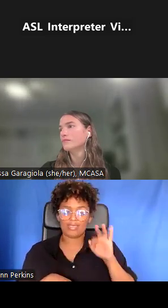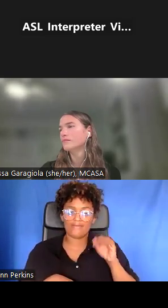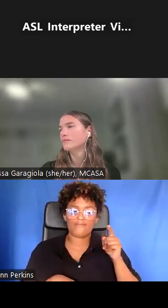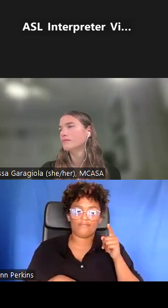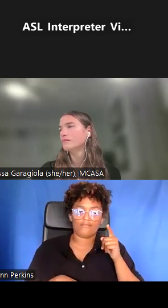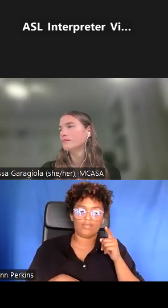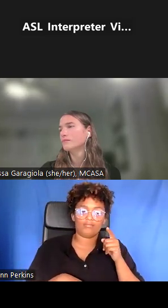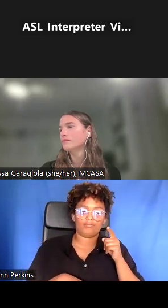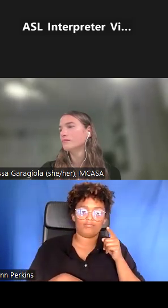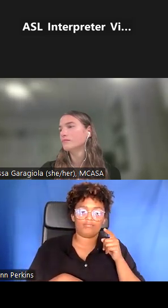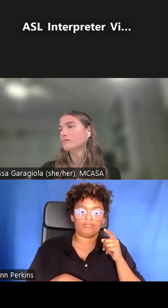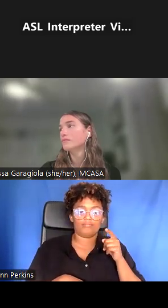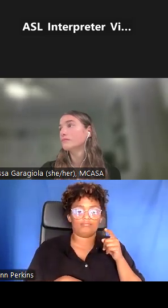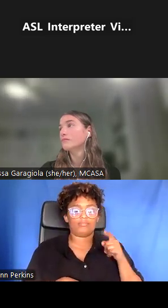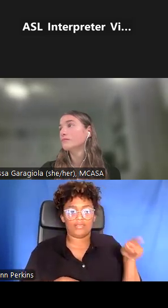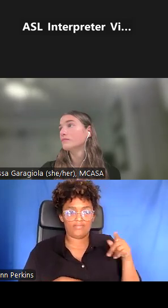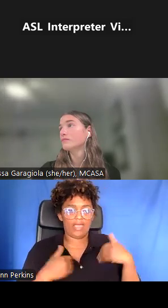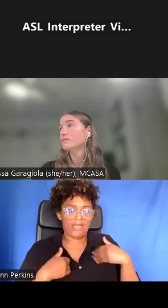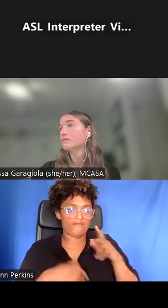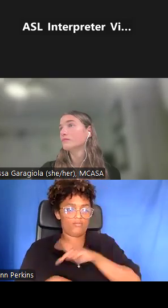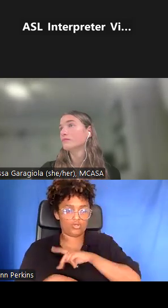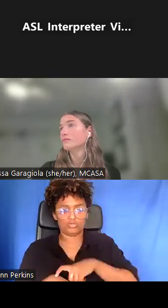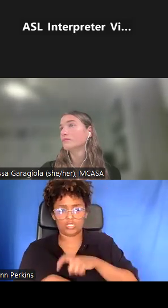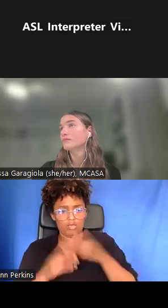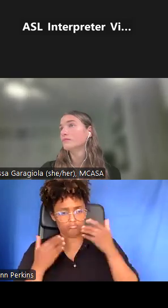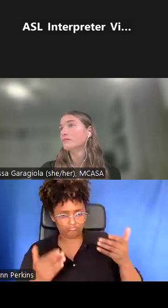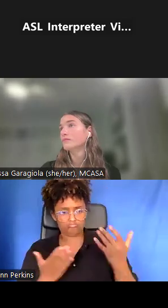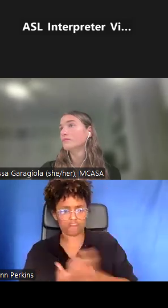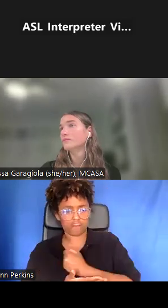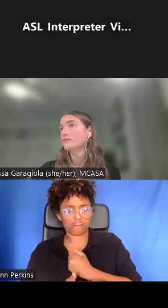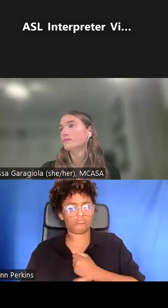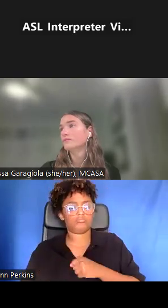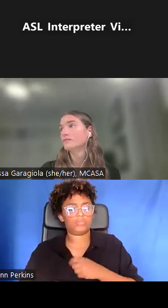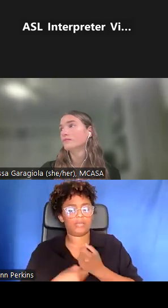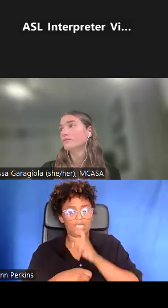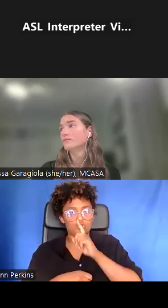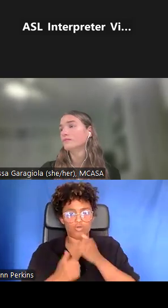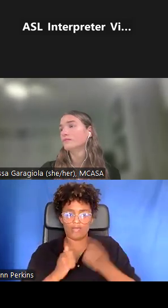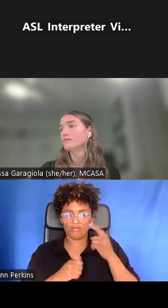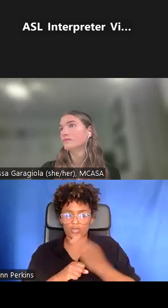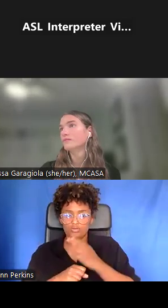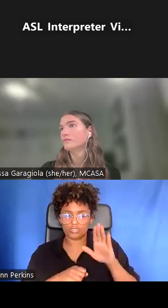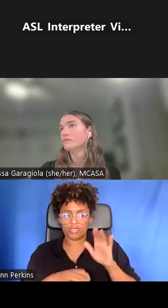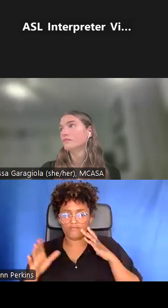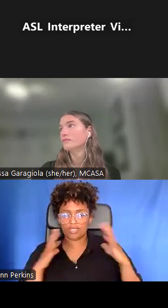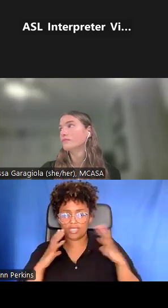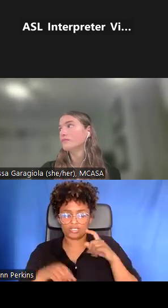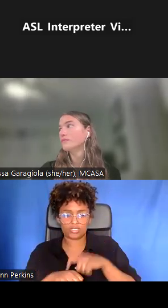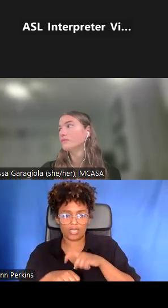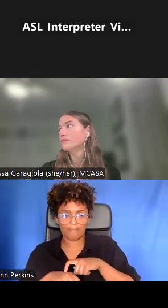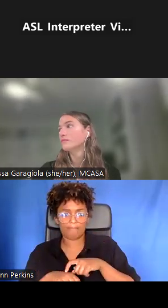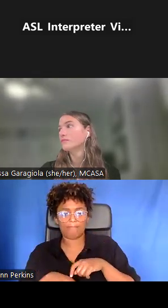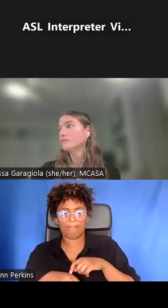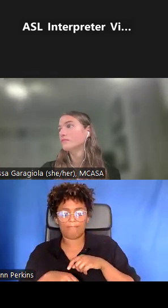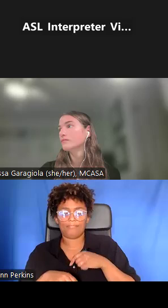sure they use all their vacation time, working with them to prioritize so that they can take that time off. So as a supervisor, I